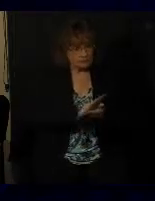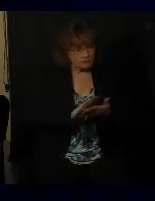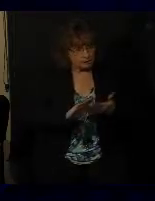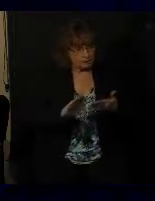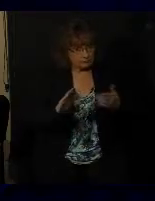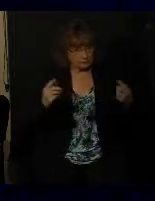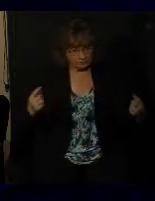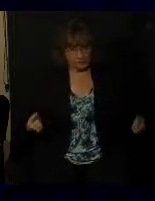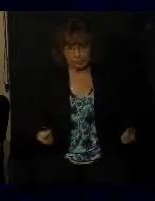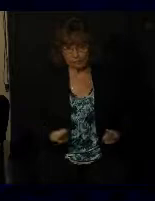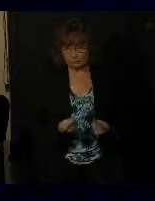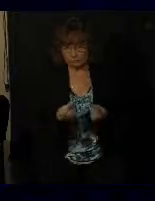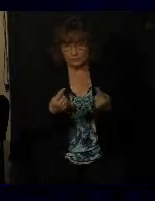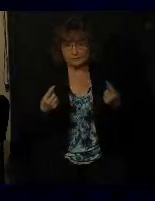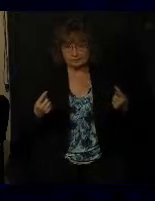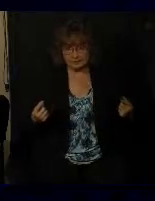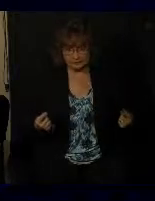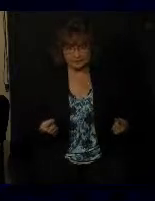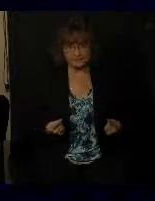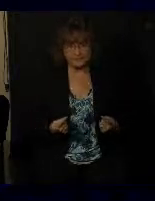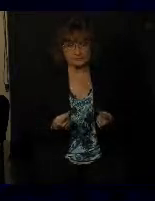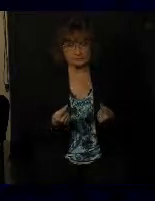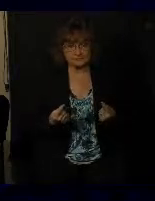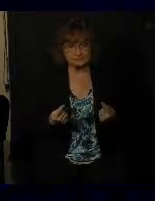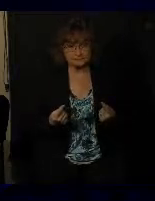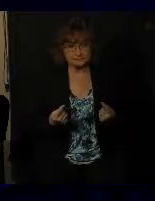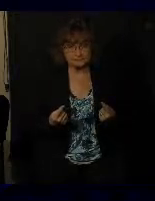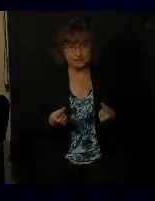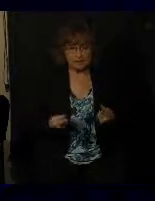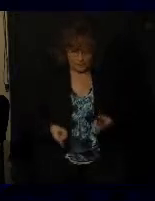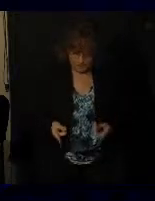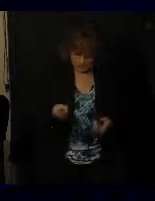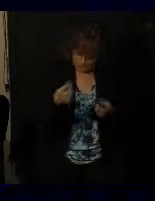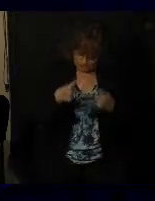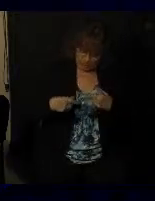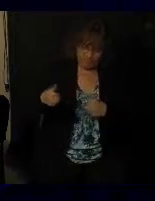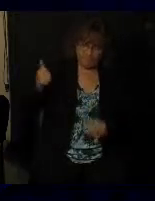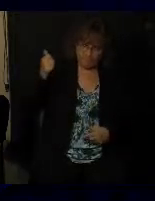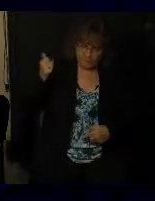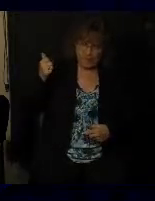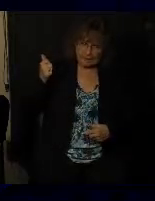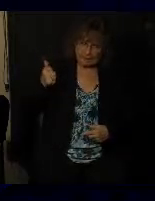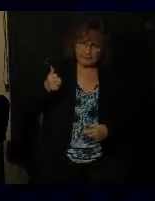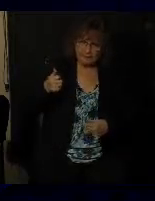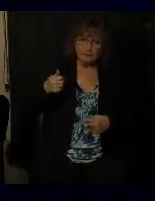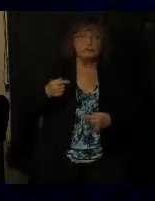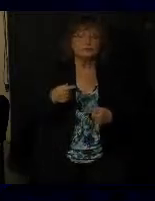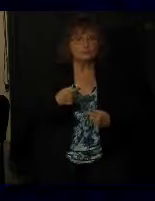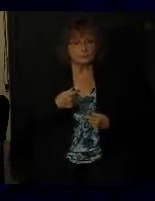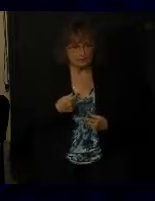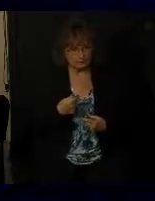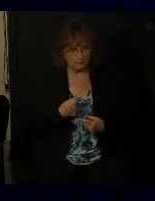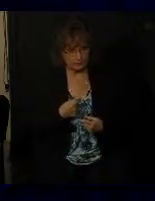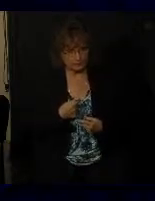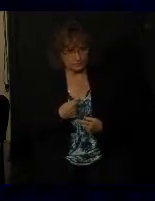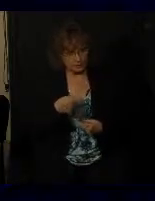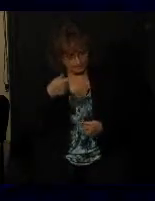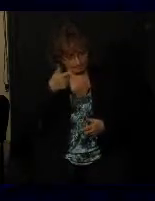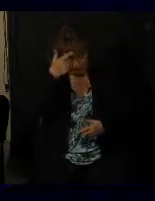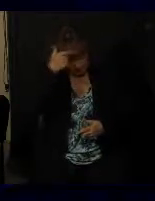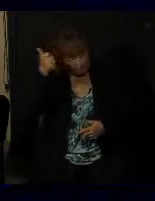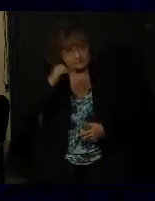a cloud your sins. Thy sins return unto me, for I have redeemed thee. Verse